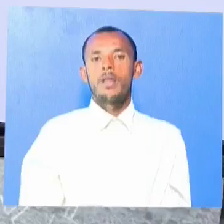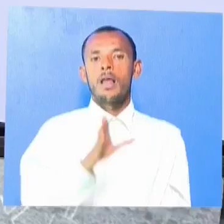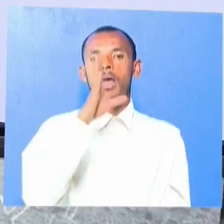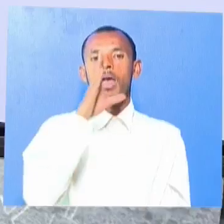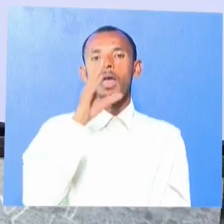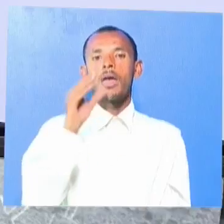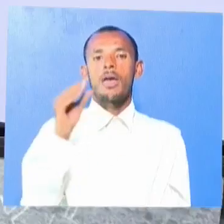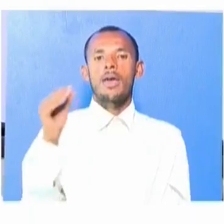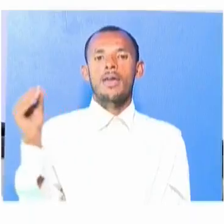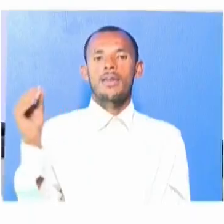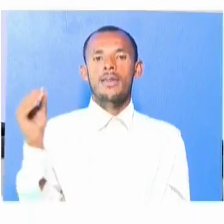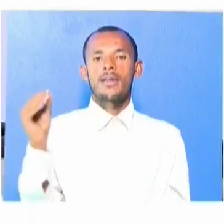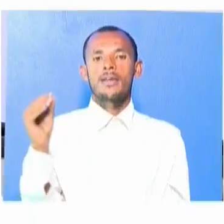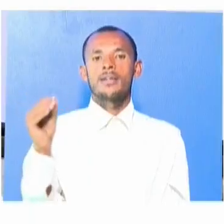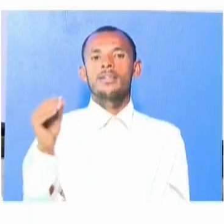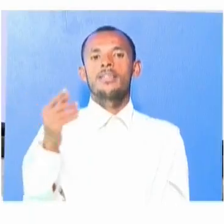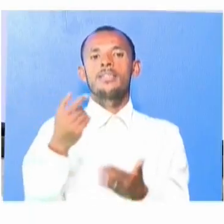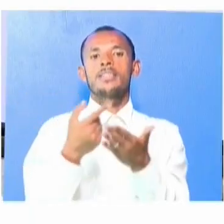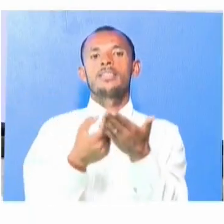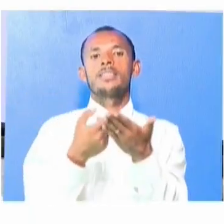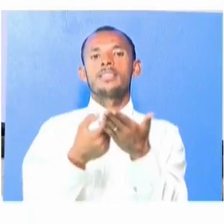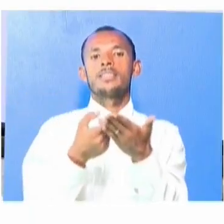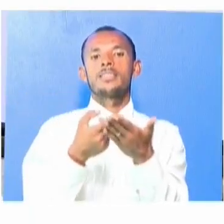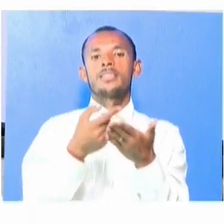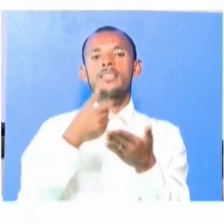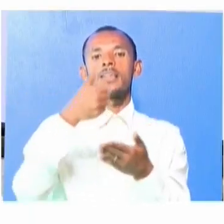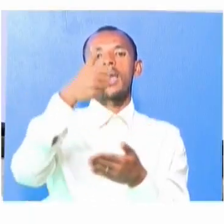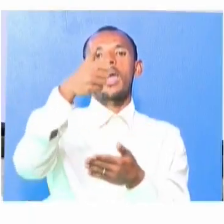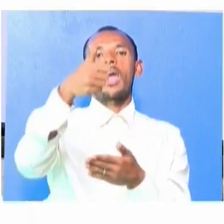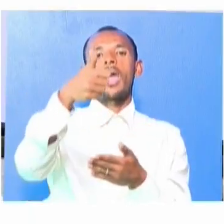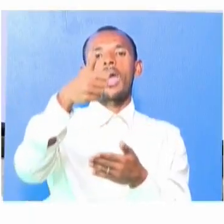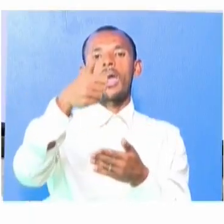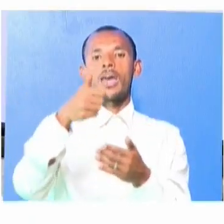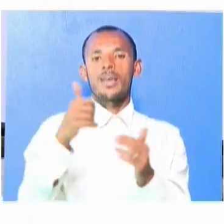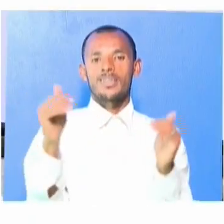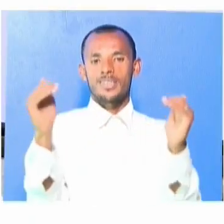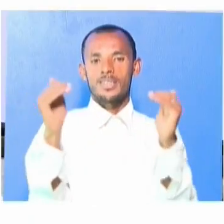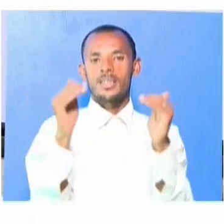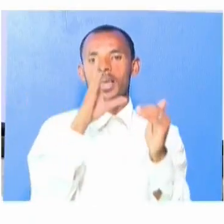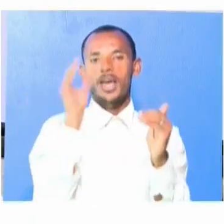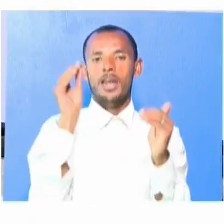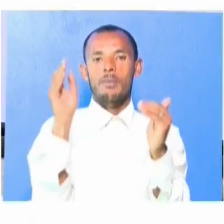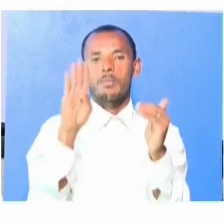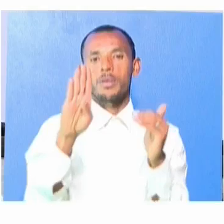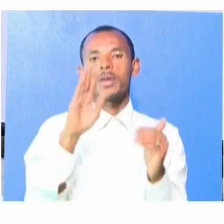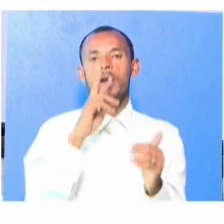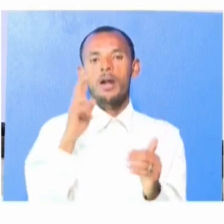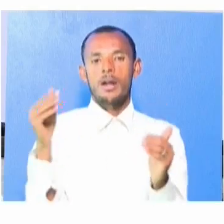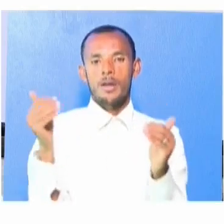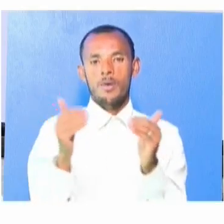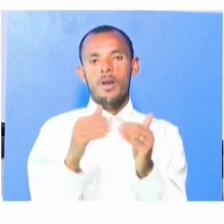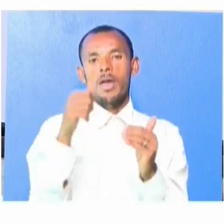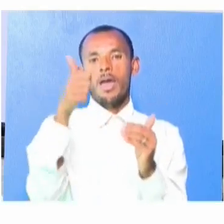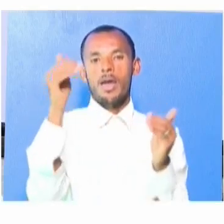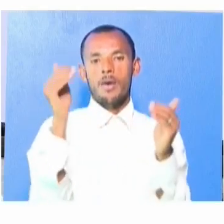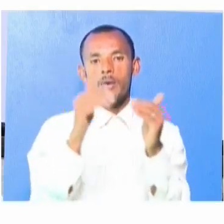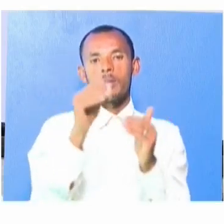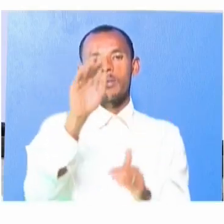And this is read as A and B are equal, or A is